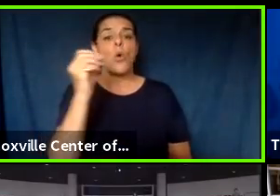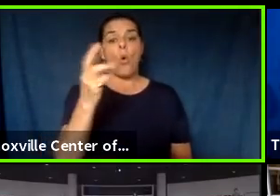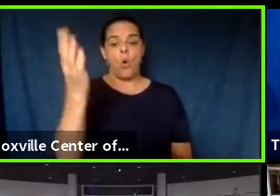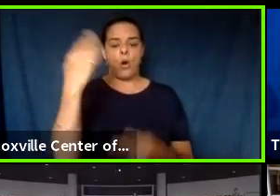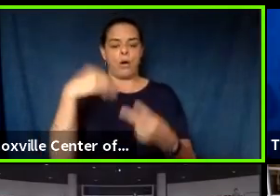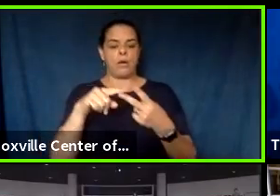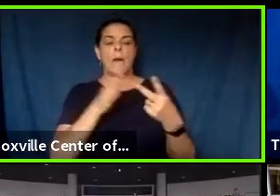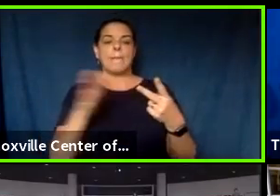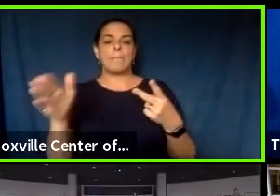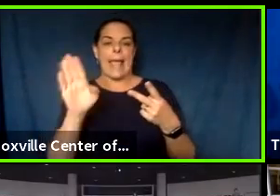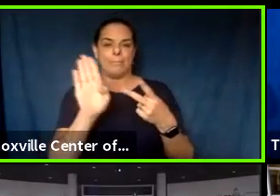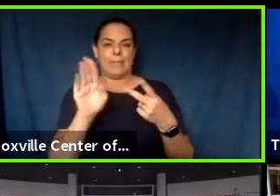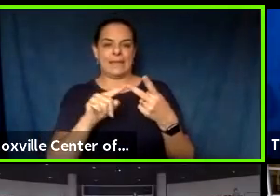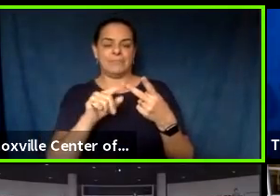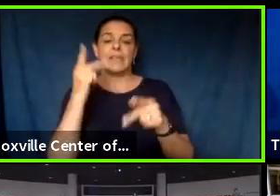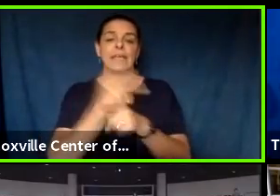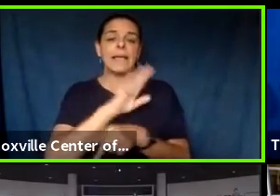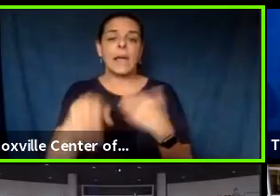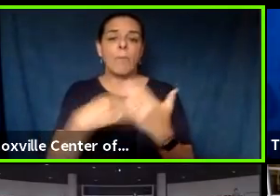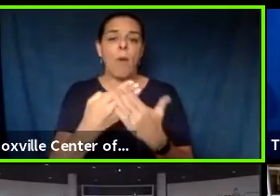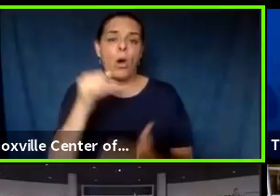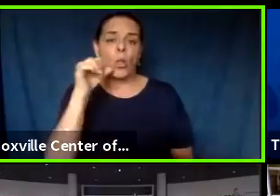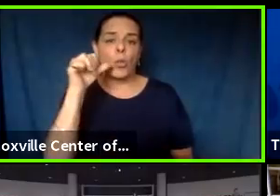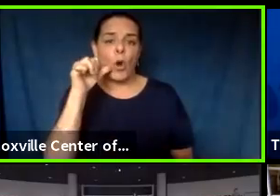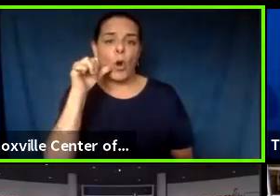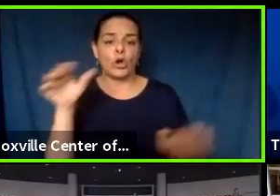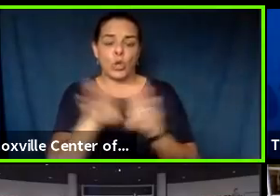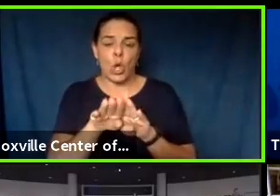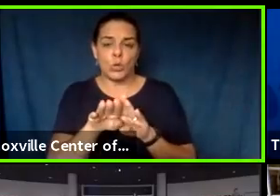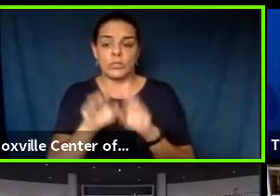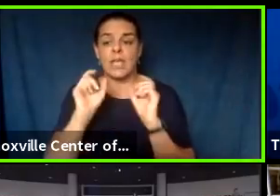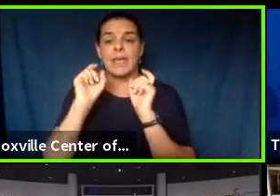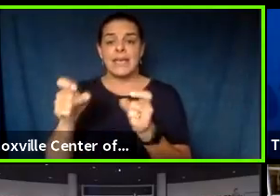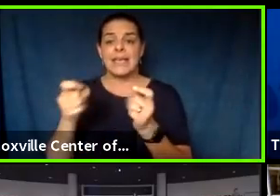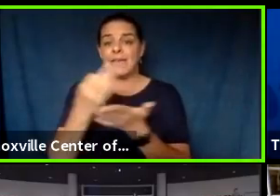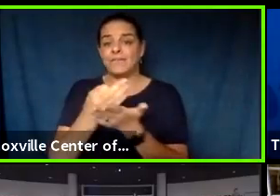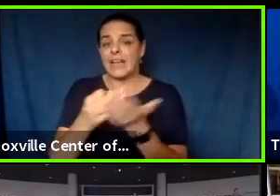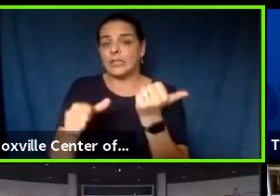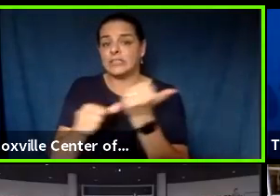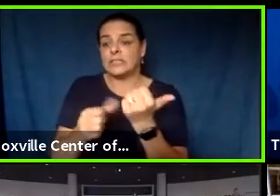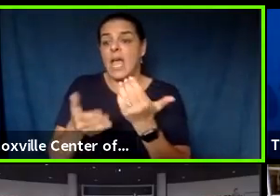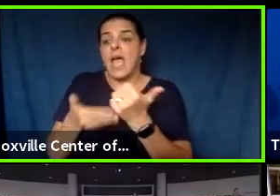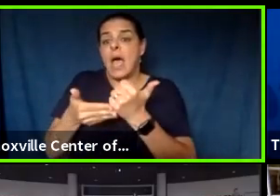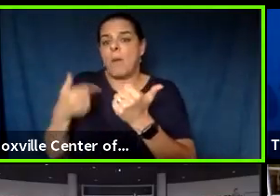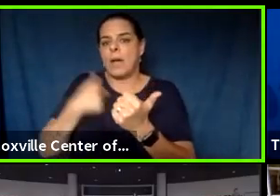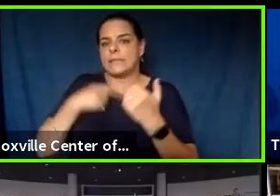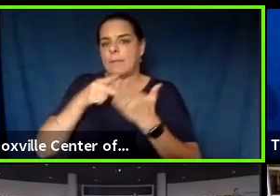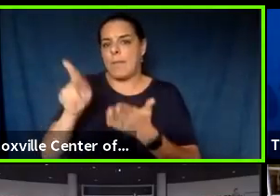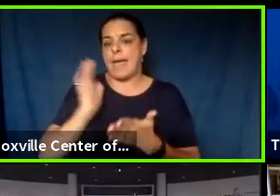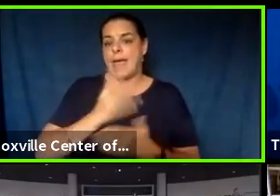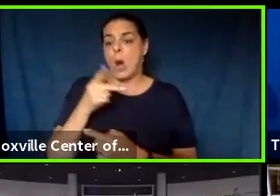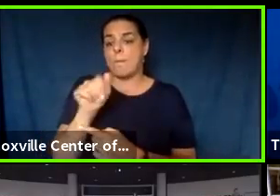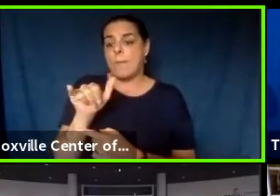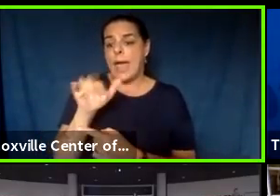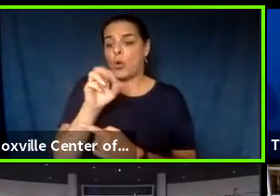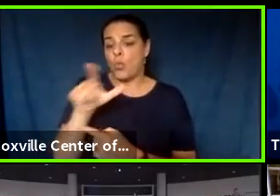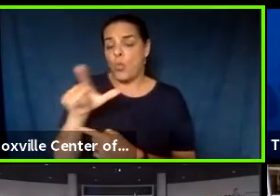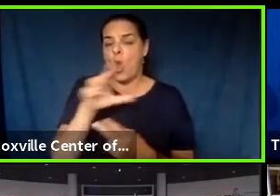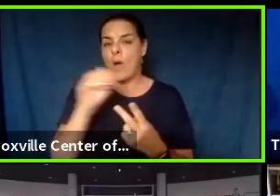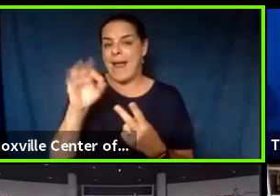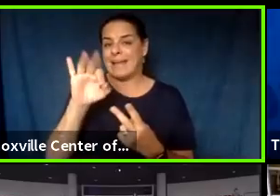keep all the bars closed. Provide financial assistance to help us pay our fixed costs and payroll. This board has closed